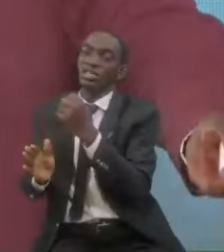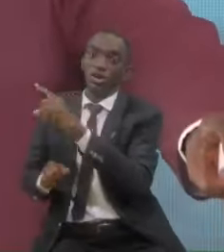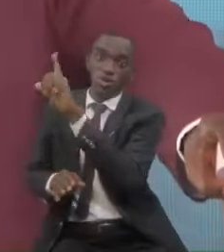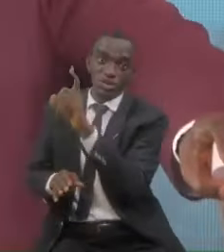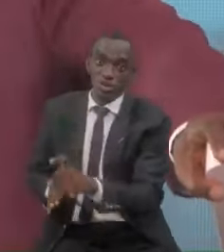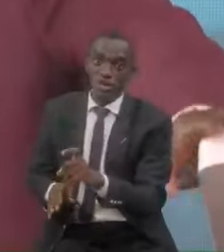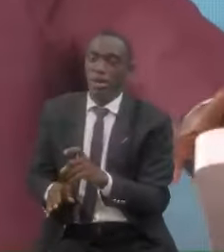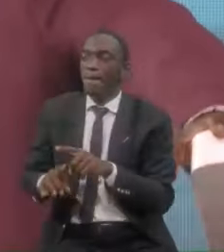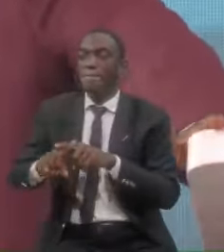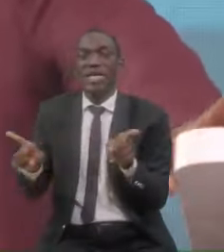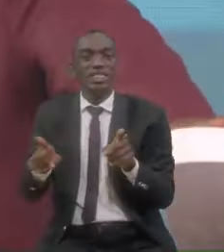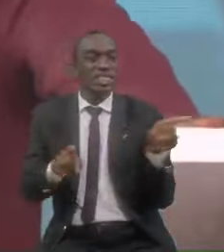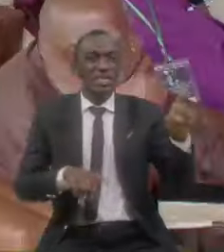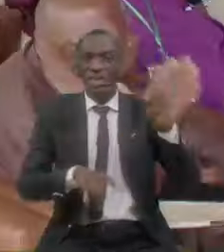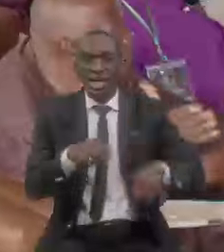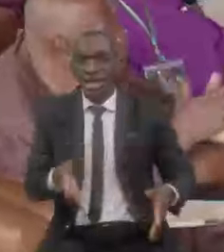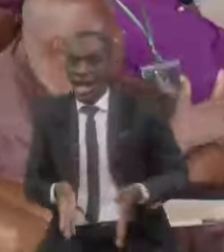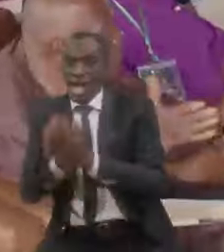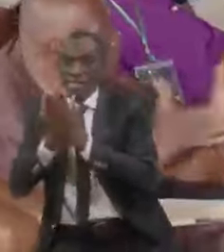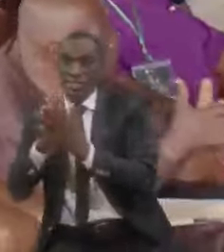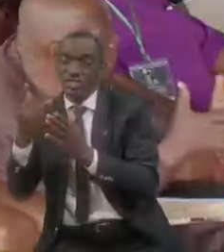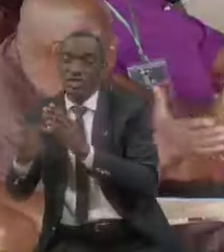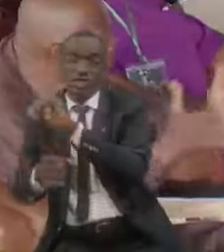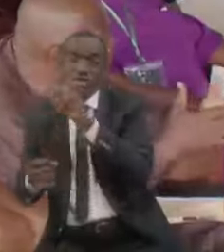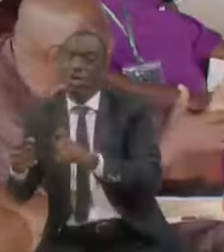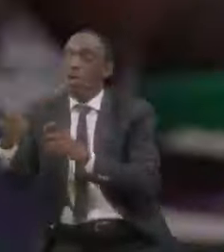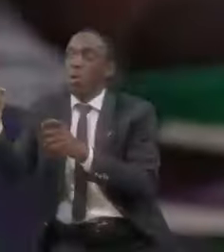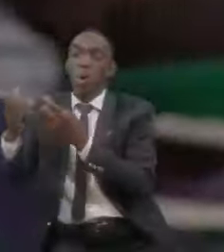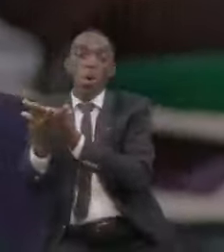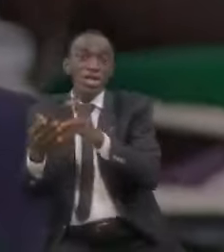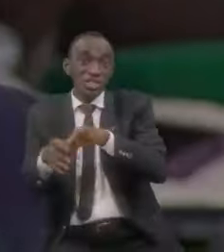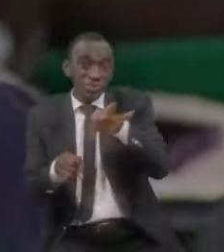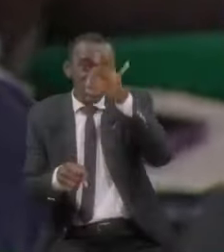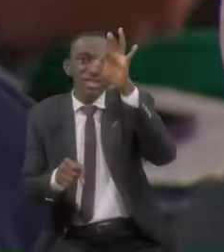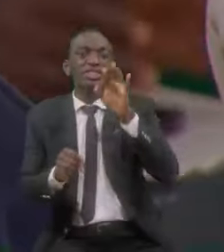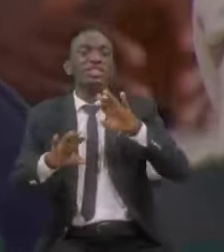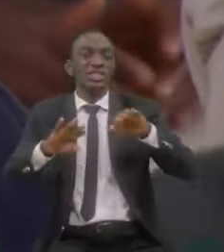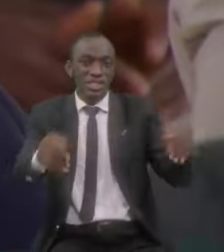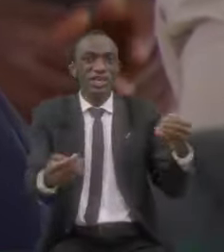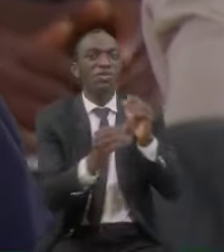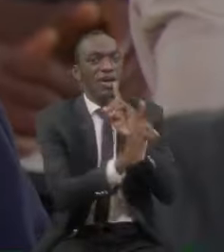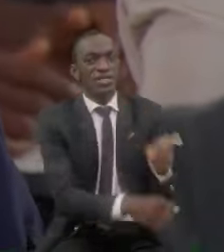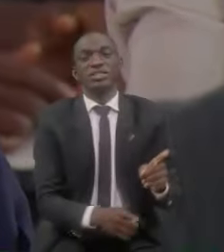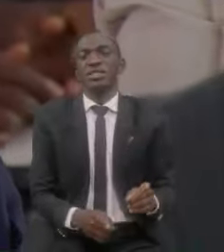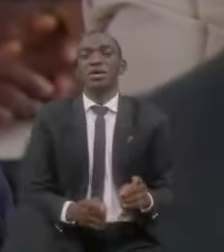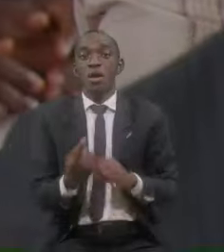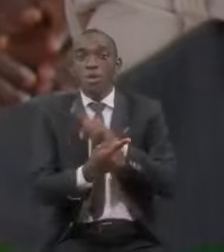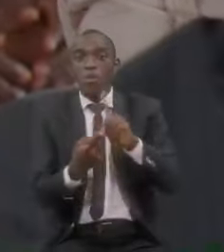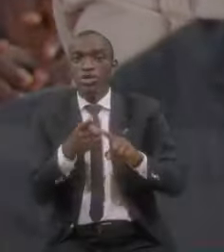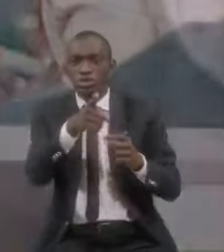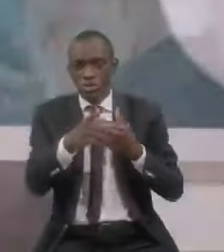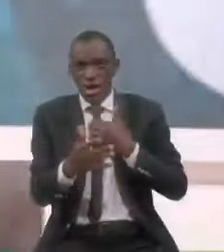Ghost does not have answer. And when the Holy Ghost abides in you, the